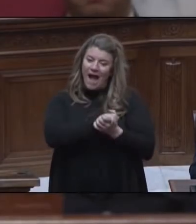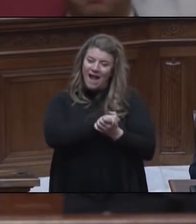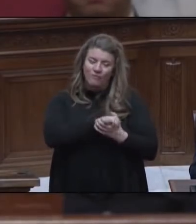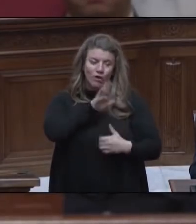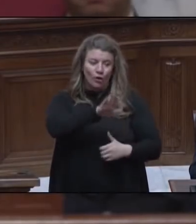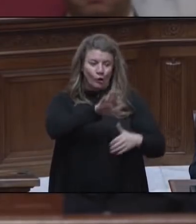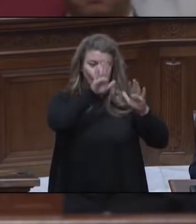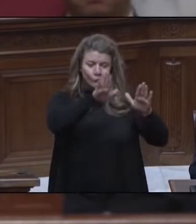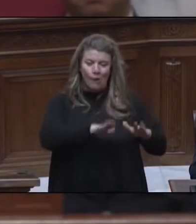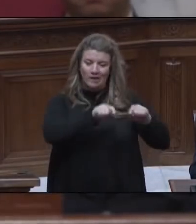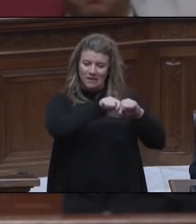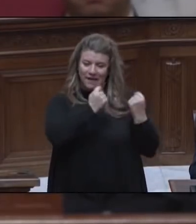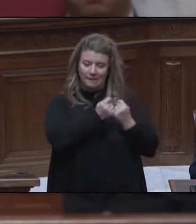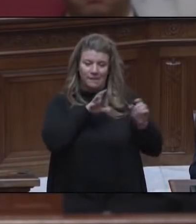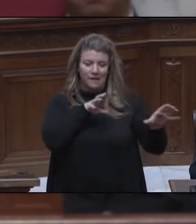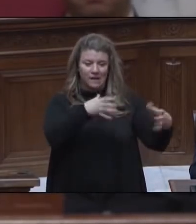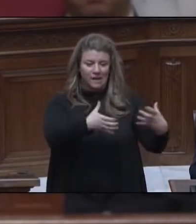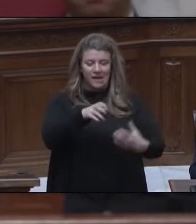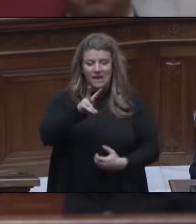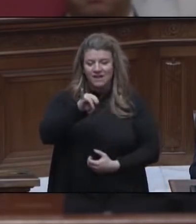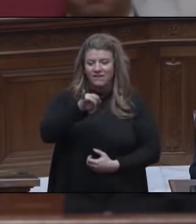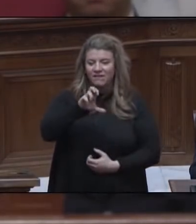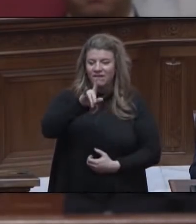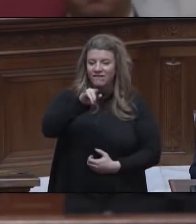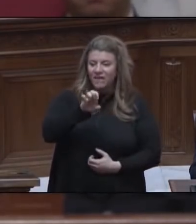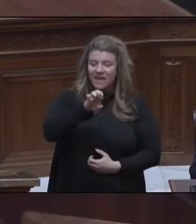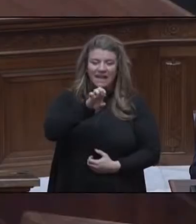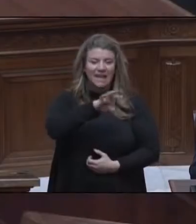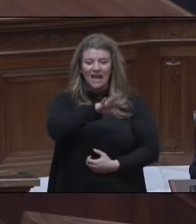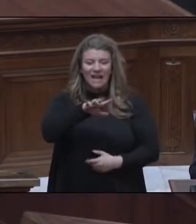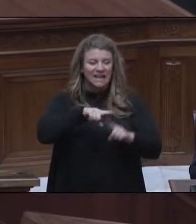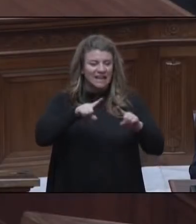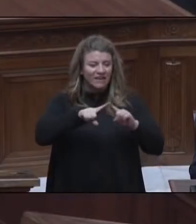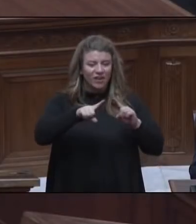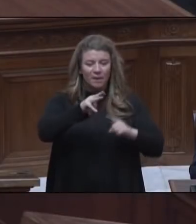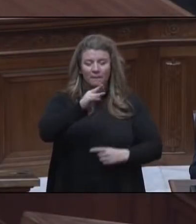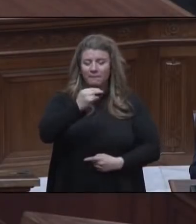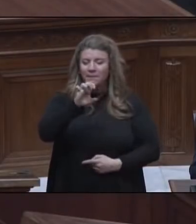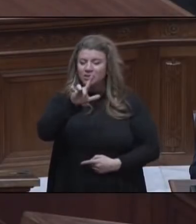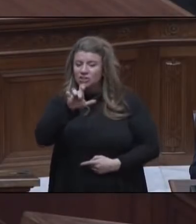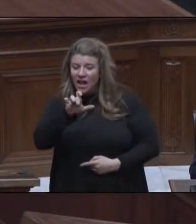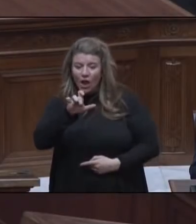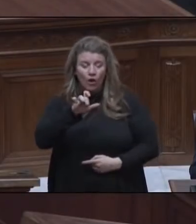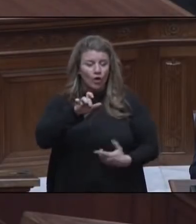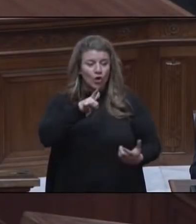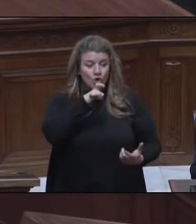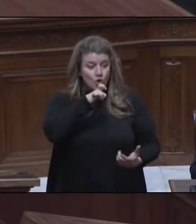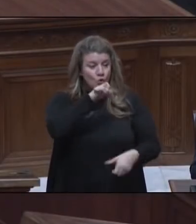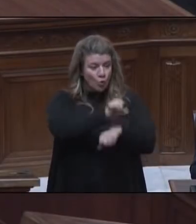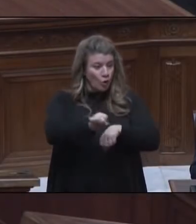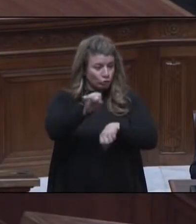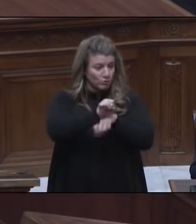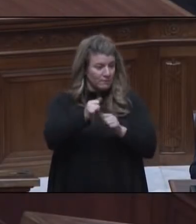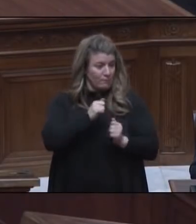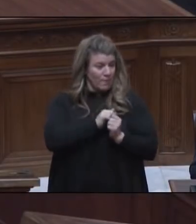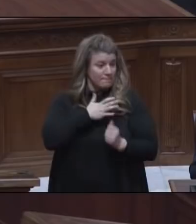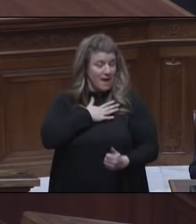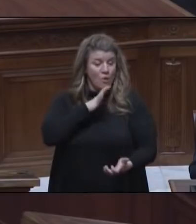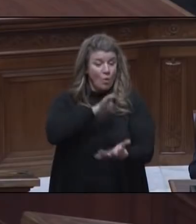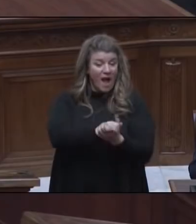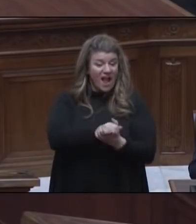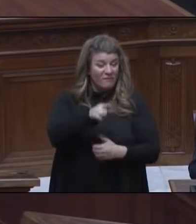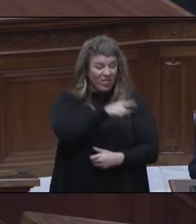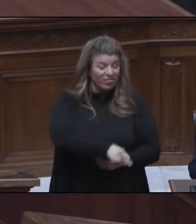her great people, whether it be Vicki and Katie, all the different people, Michelle, all the different people that work right with her. But they're